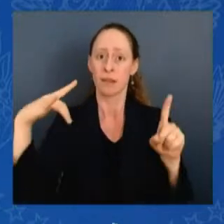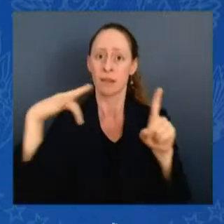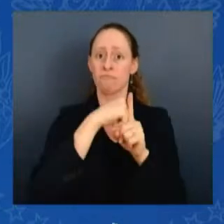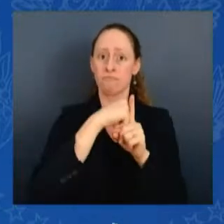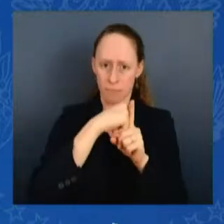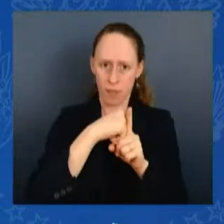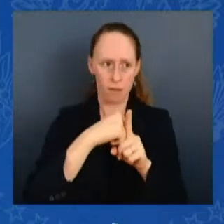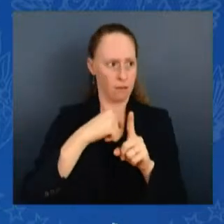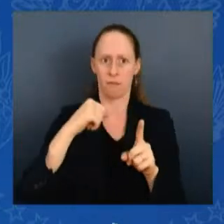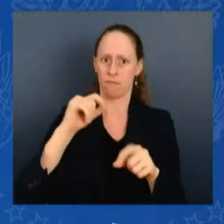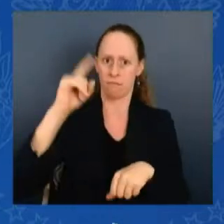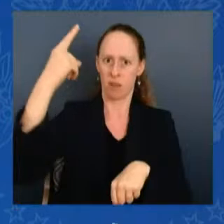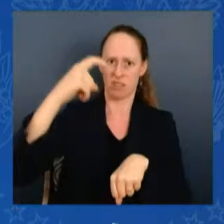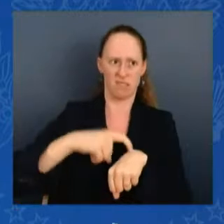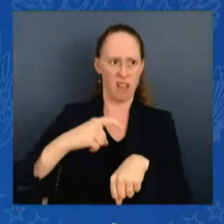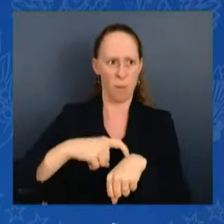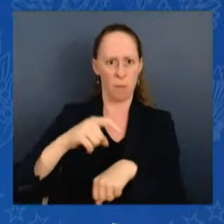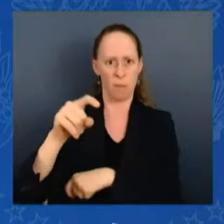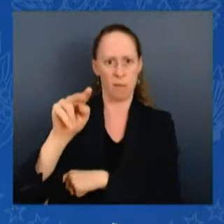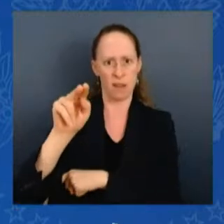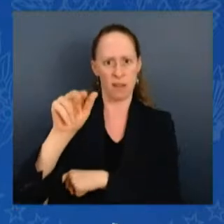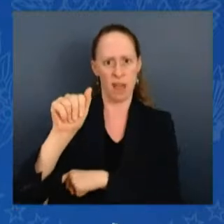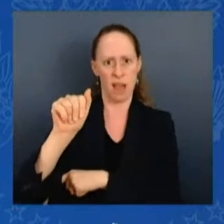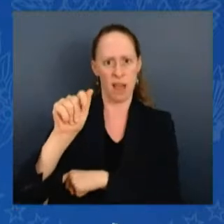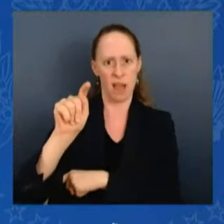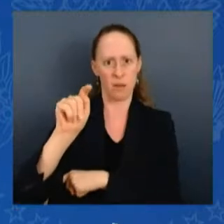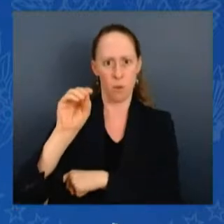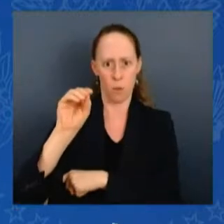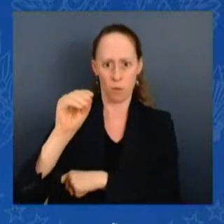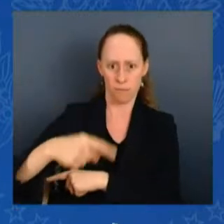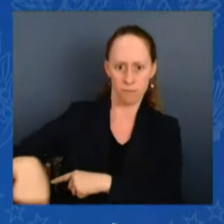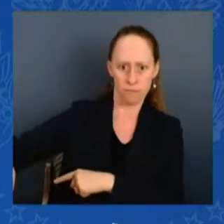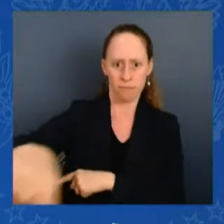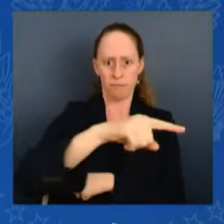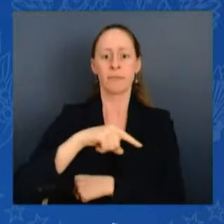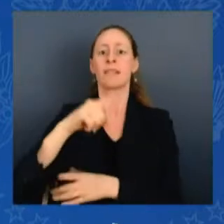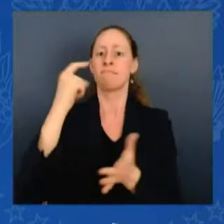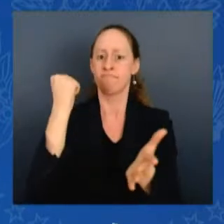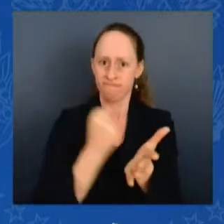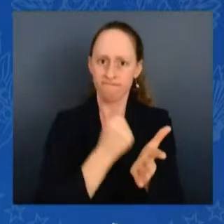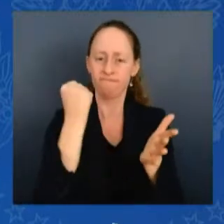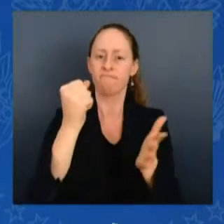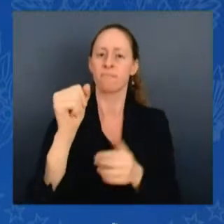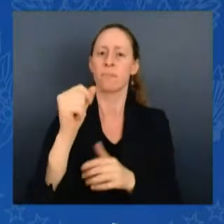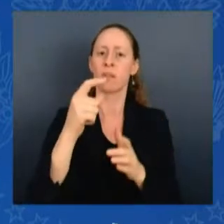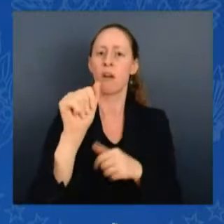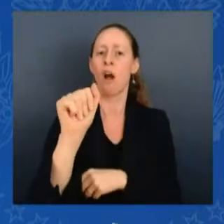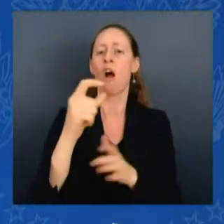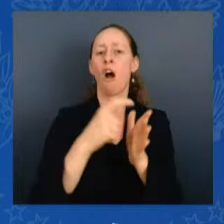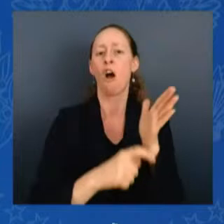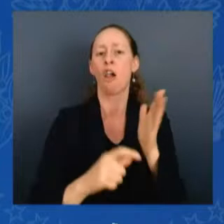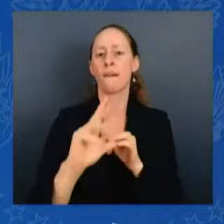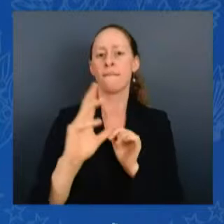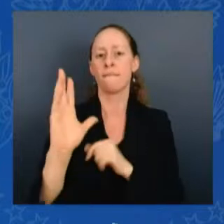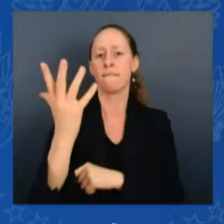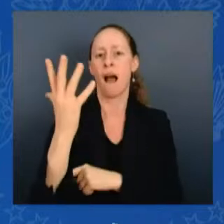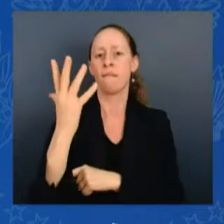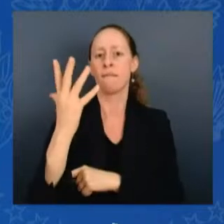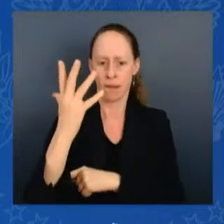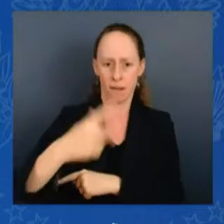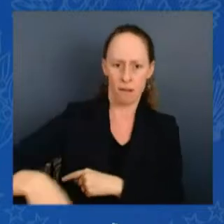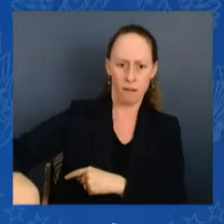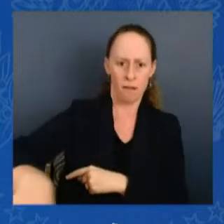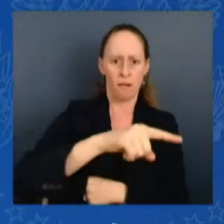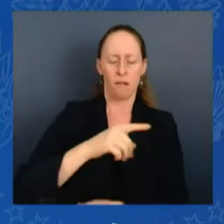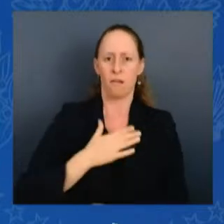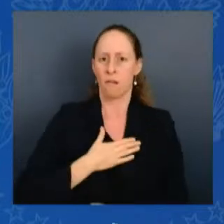us, a breathtaking display of friendship that the American people will never, ever forget. Through all